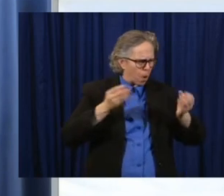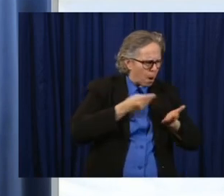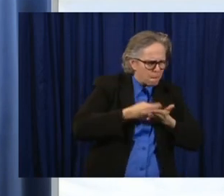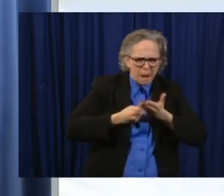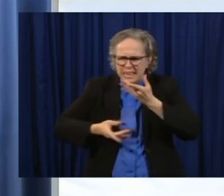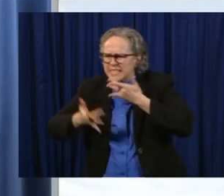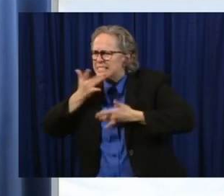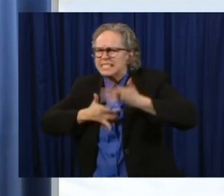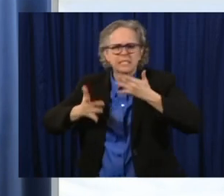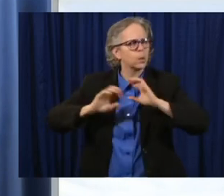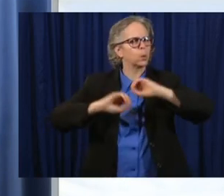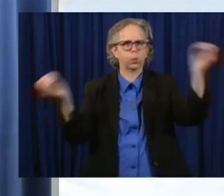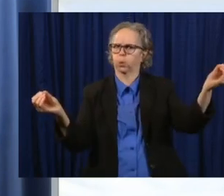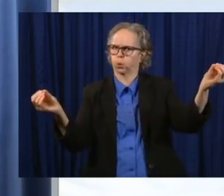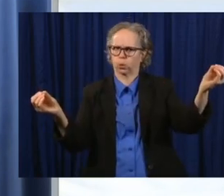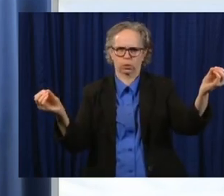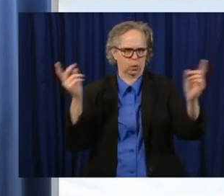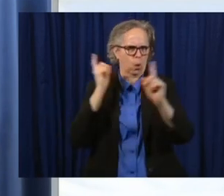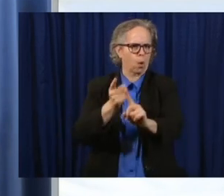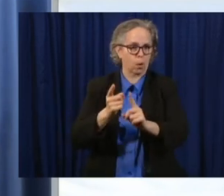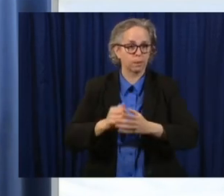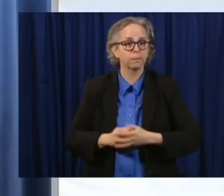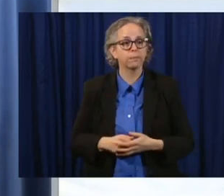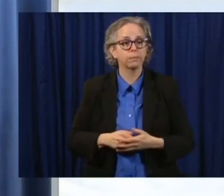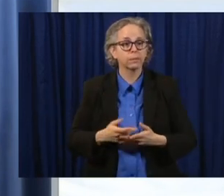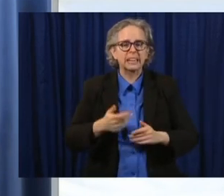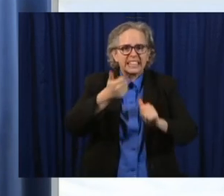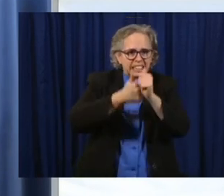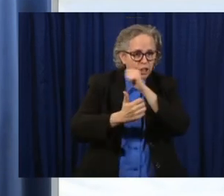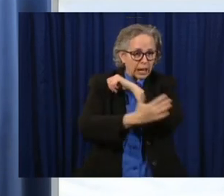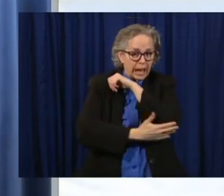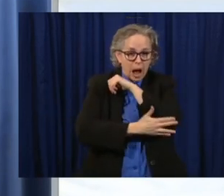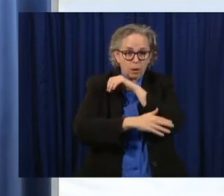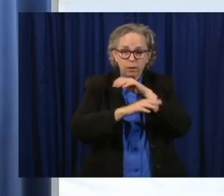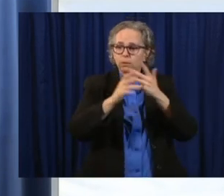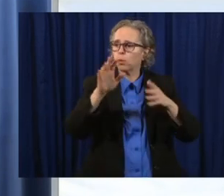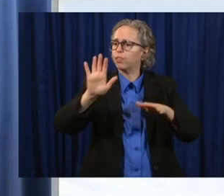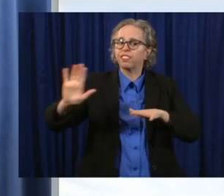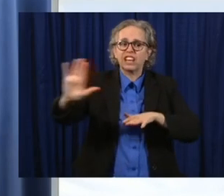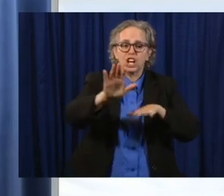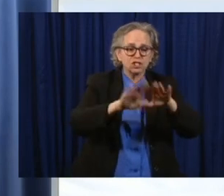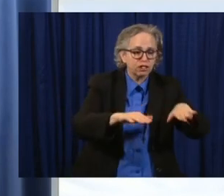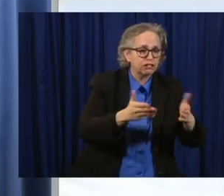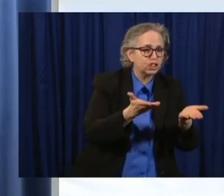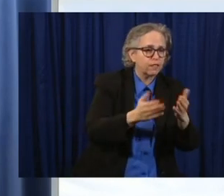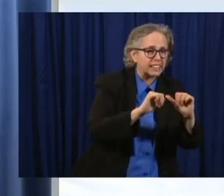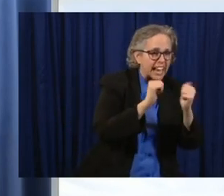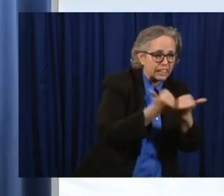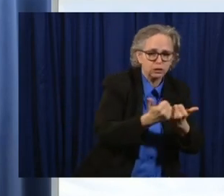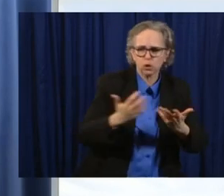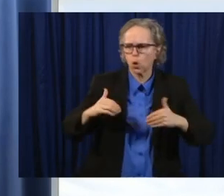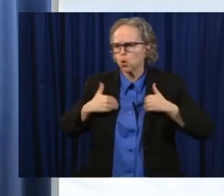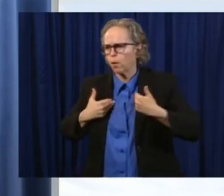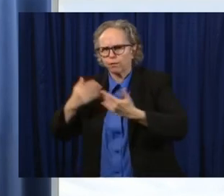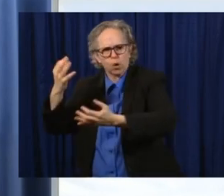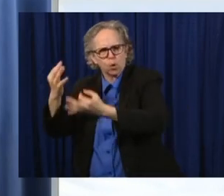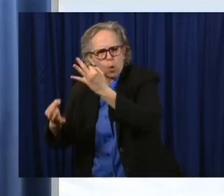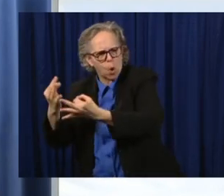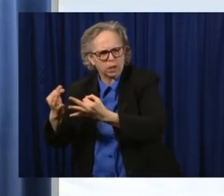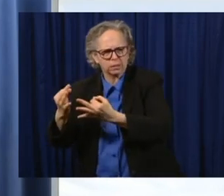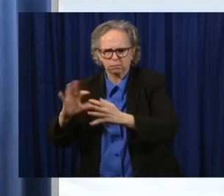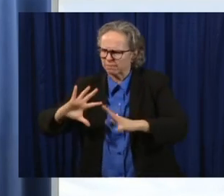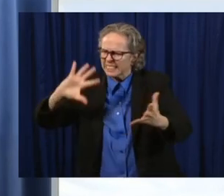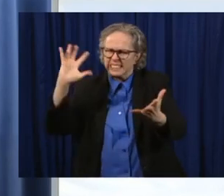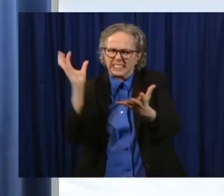service agencies, juvenile courts, foster care youth, to take advantage of this new opportunity. And I